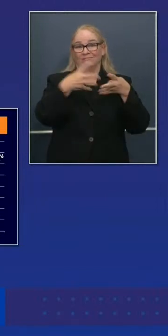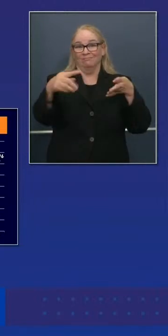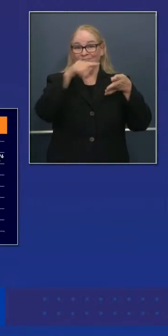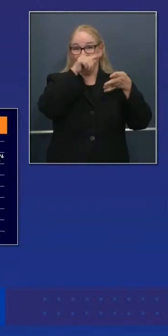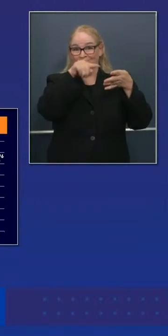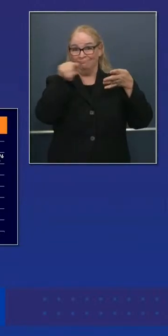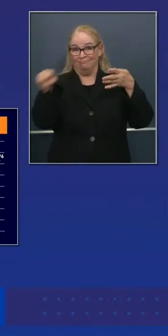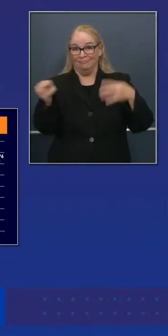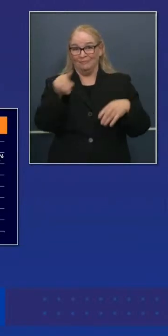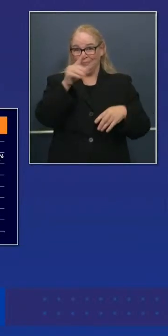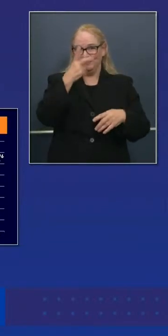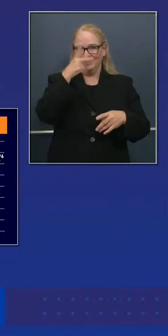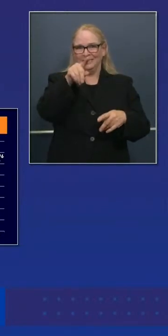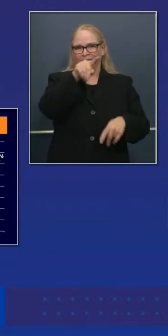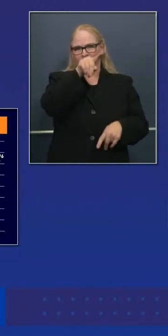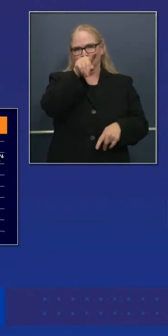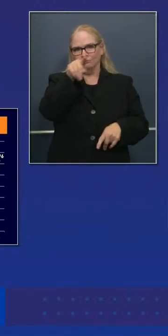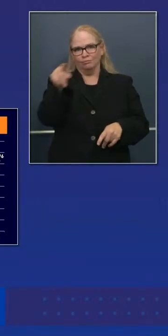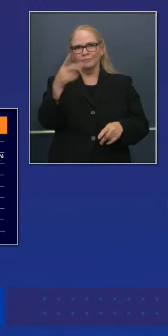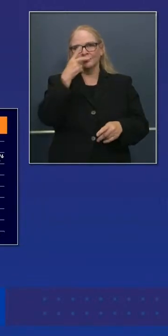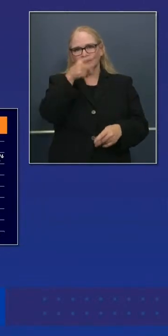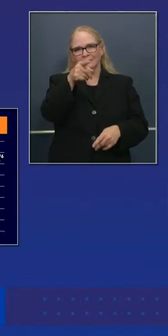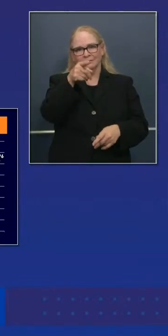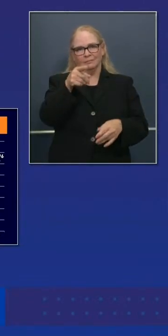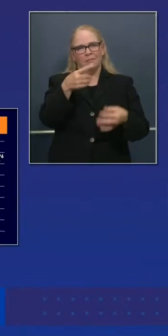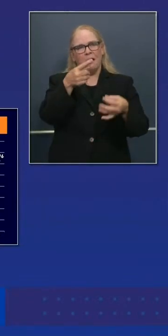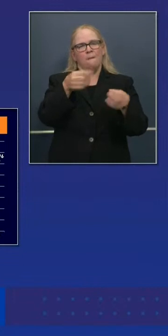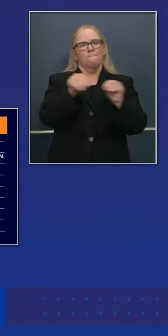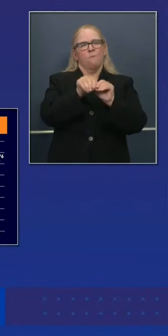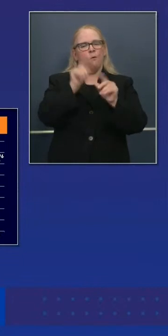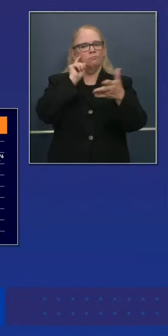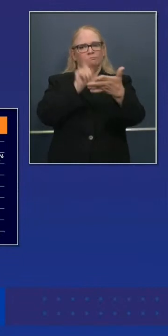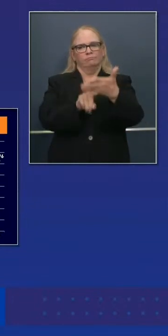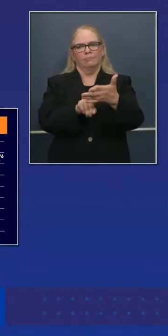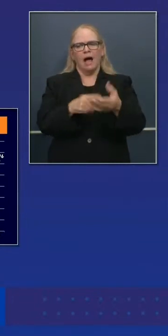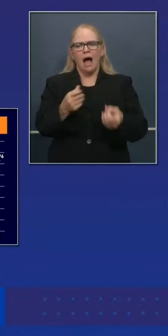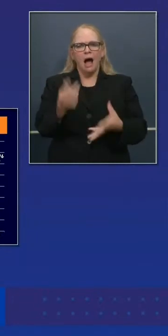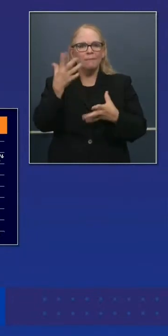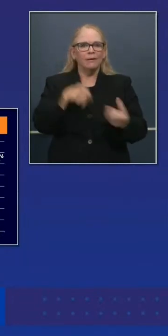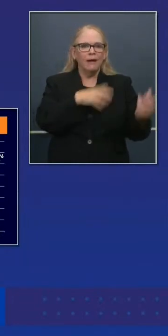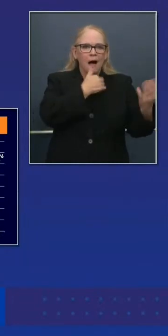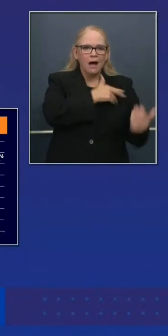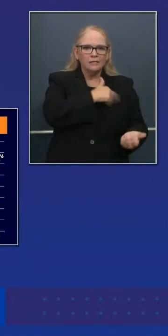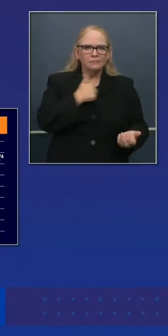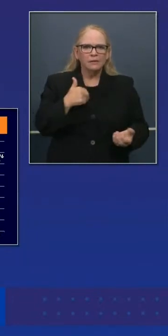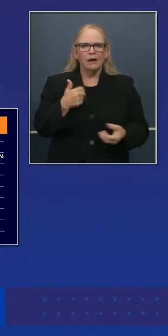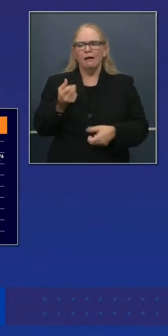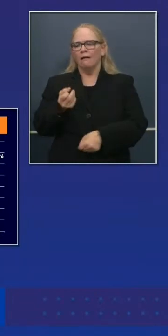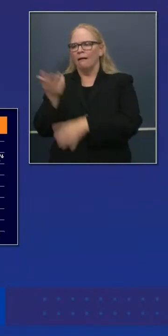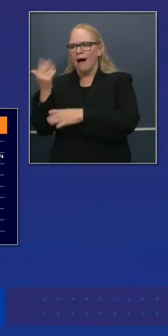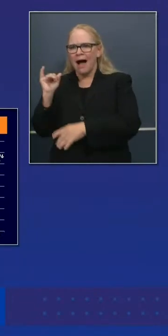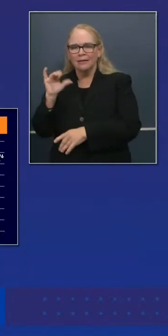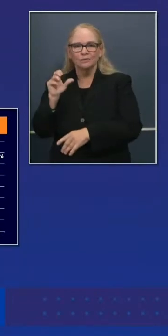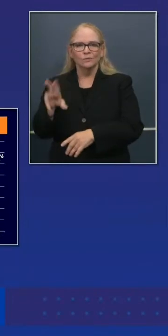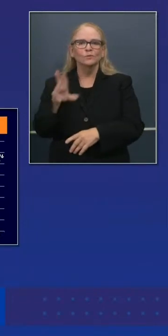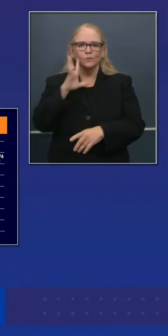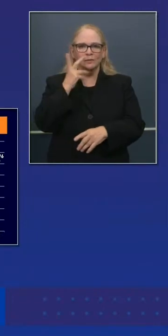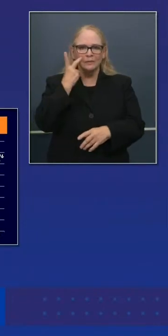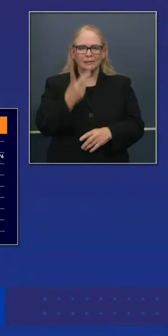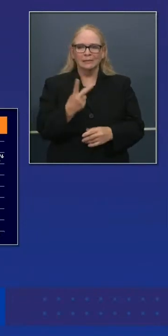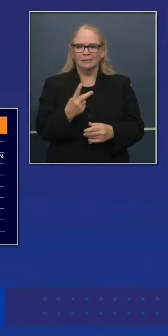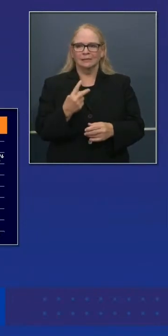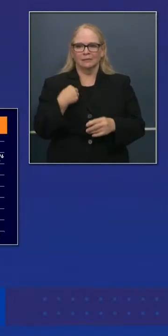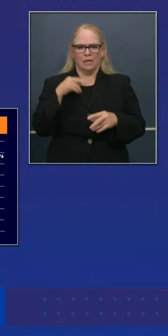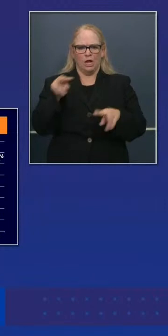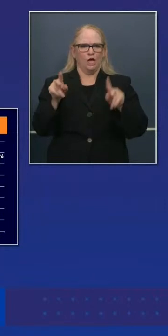this from day one, importance of hospitalizations and ICUs as trends to make determinations of where we